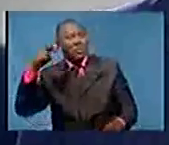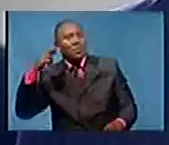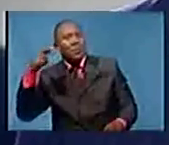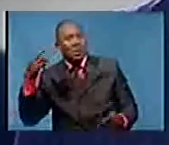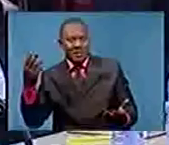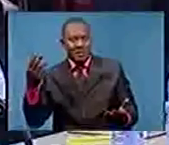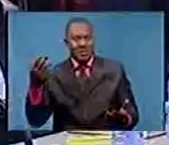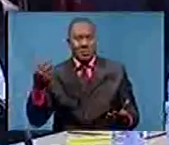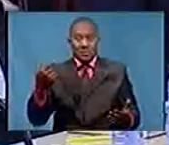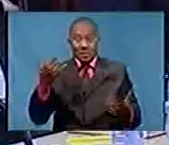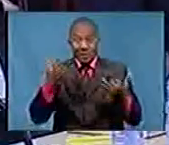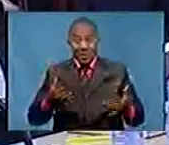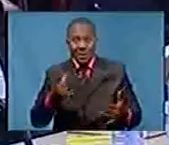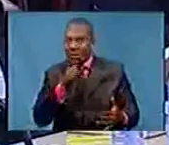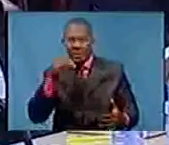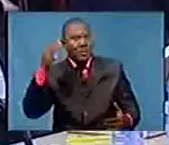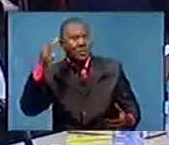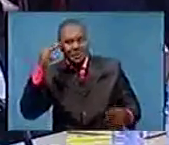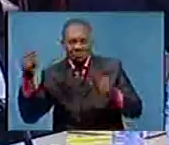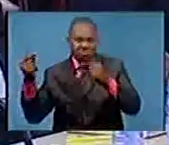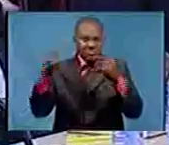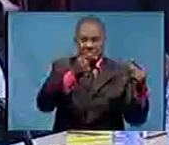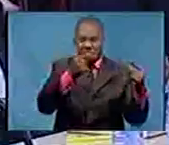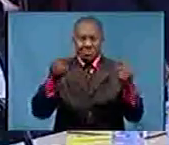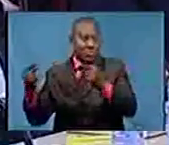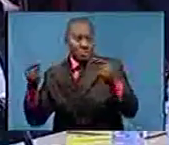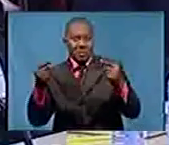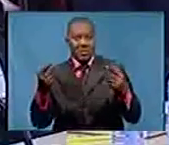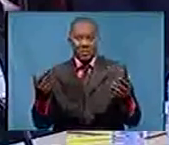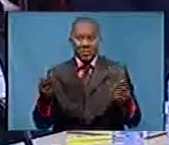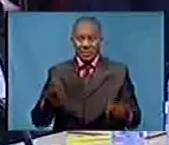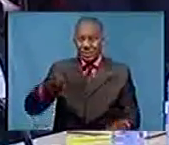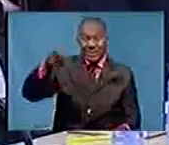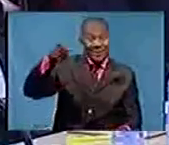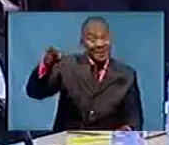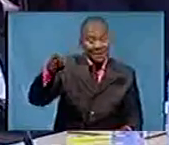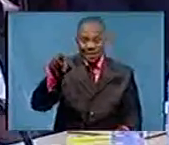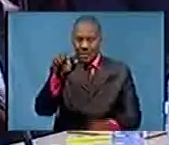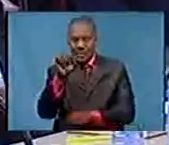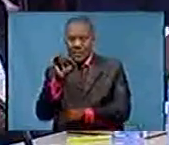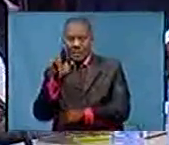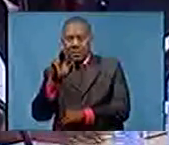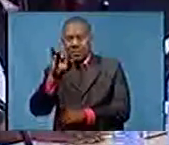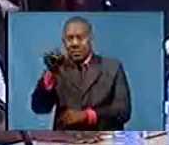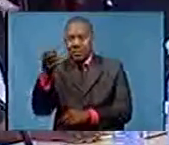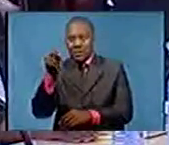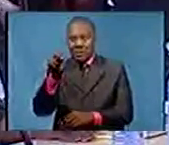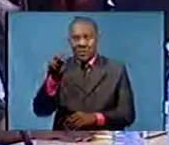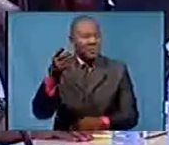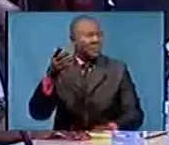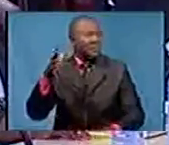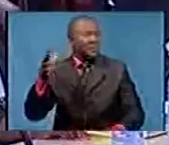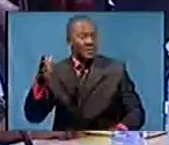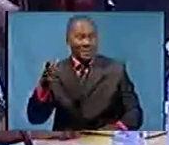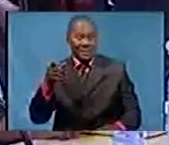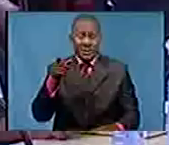airwaves. My Lord is therefore taking very decisive steps to purge himself of